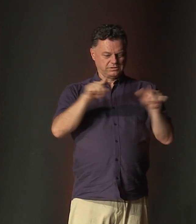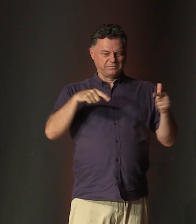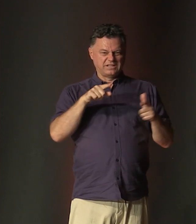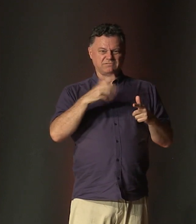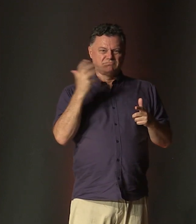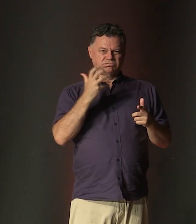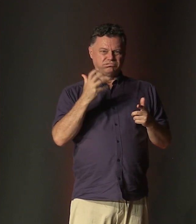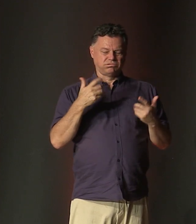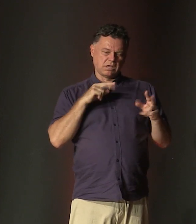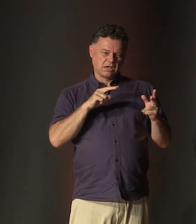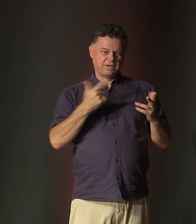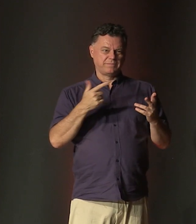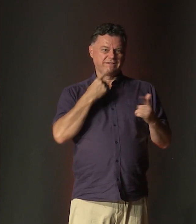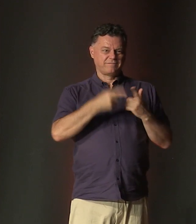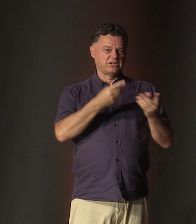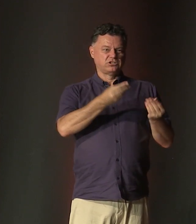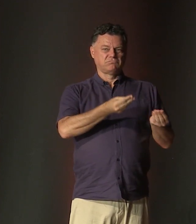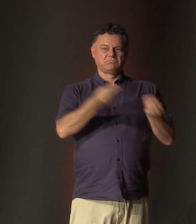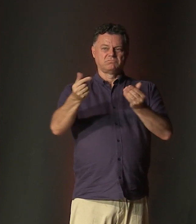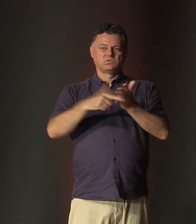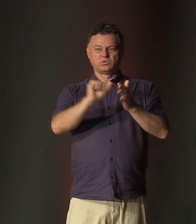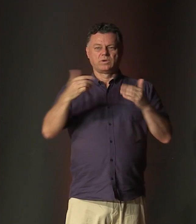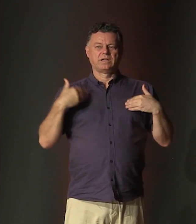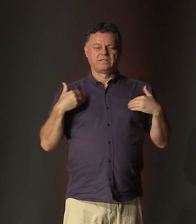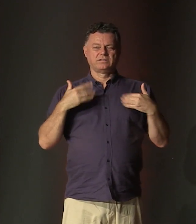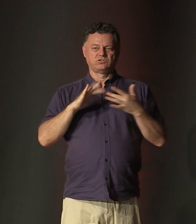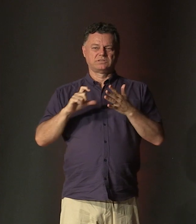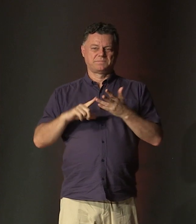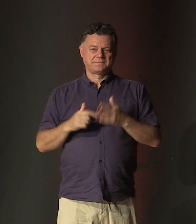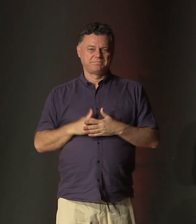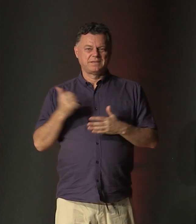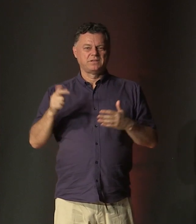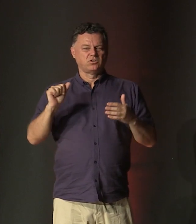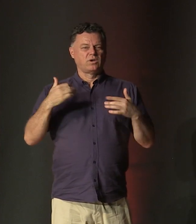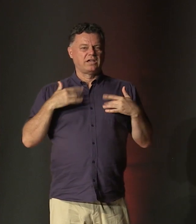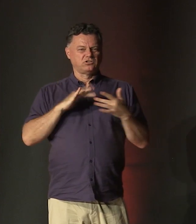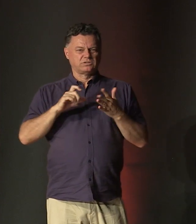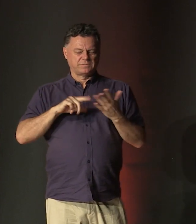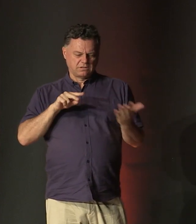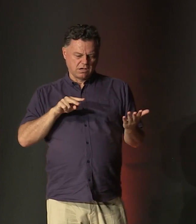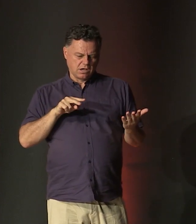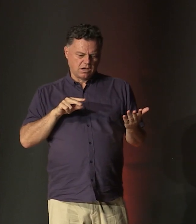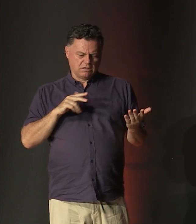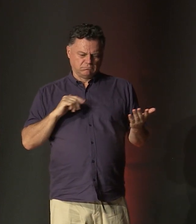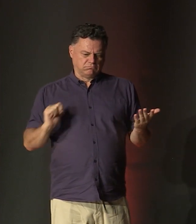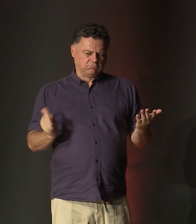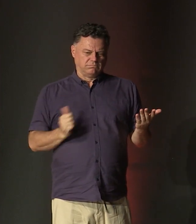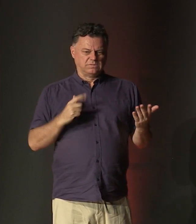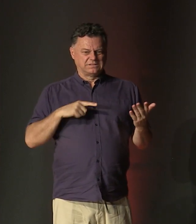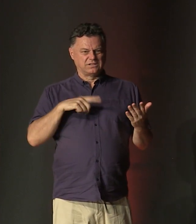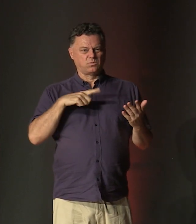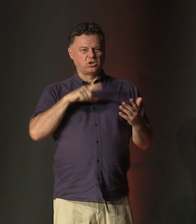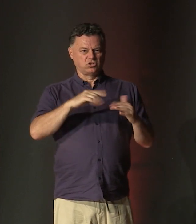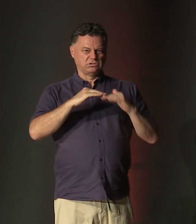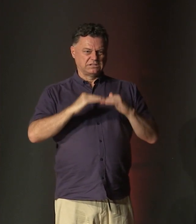your health insurer? What about if your health insurer decided to raise your insurance premiums because they thought you